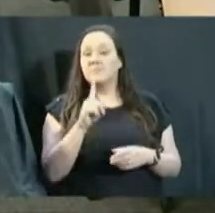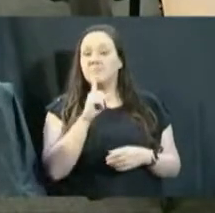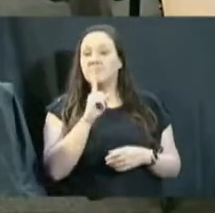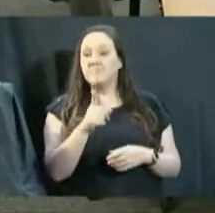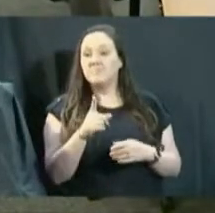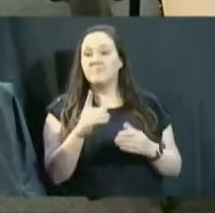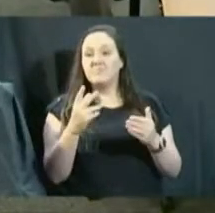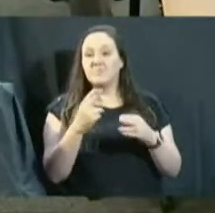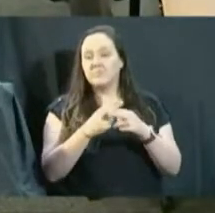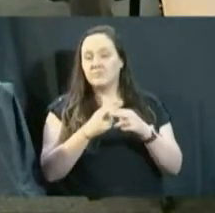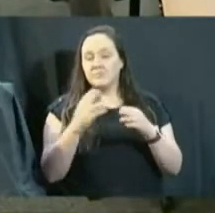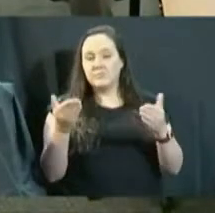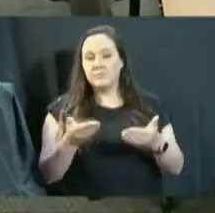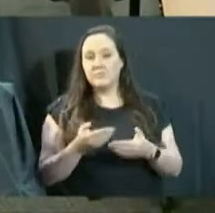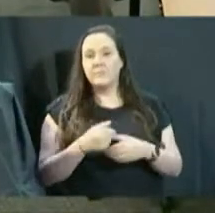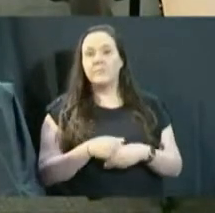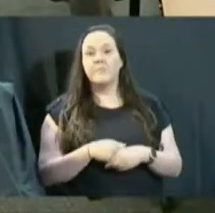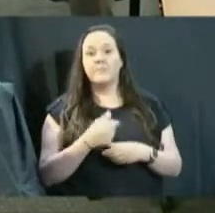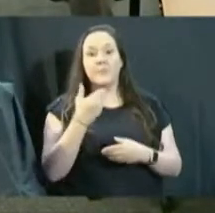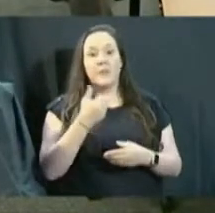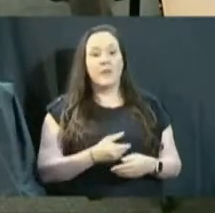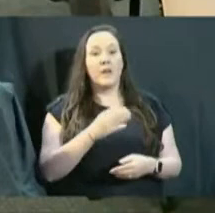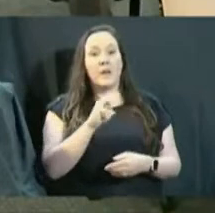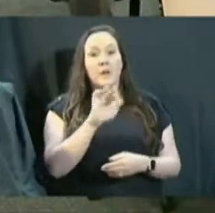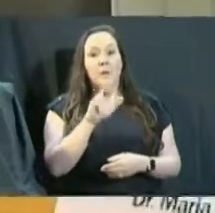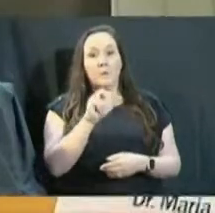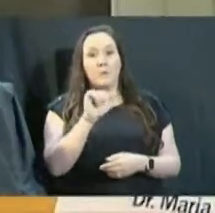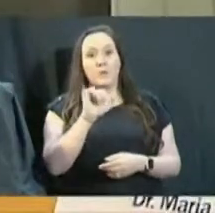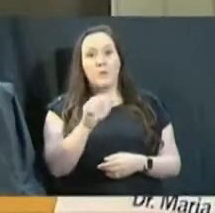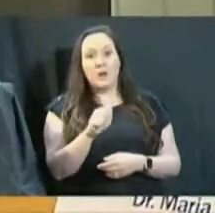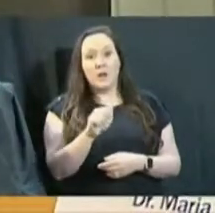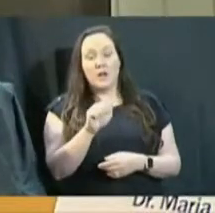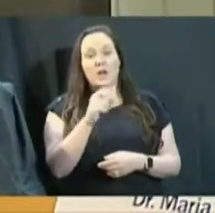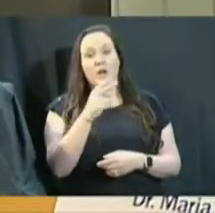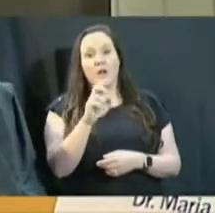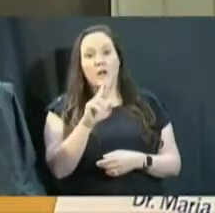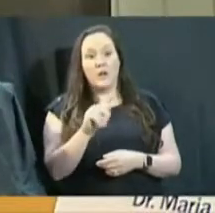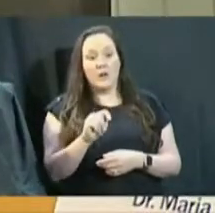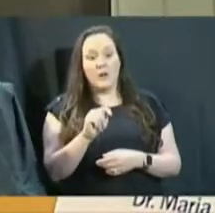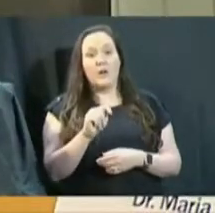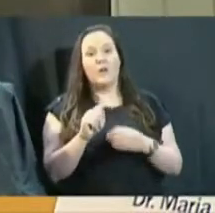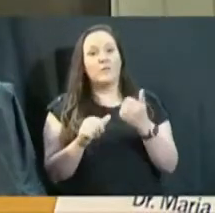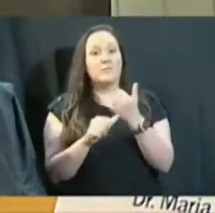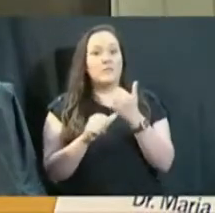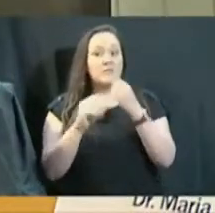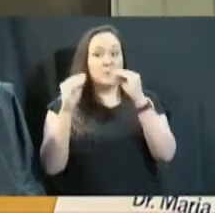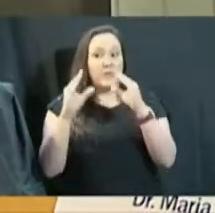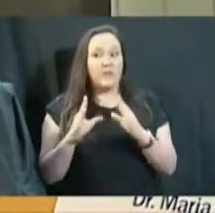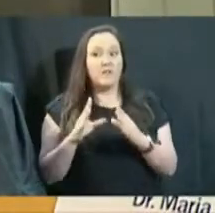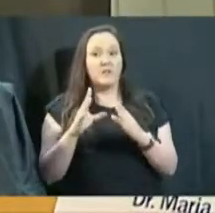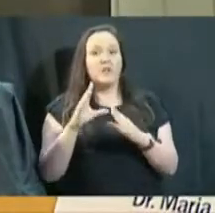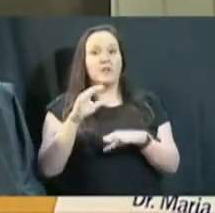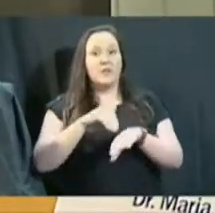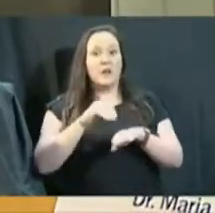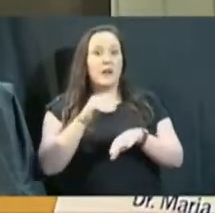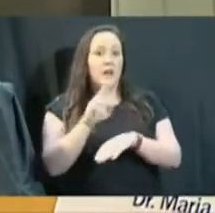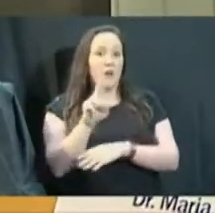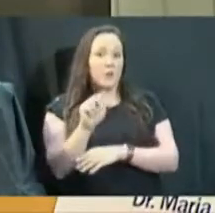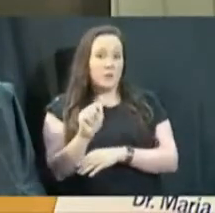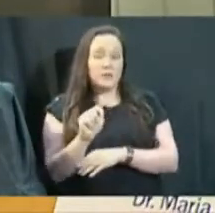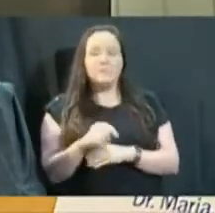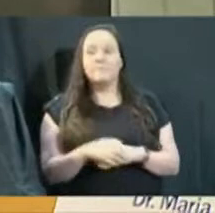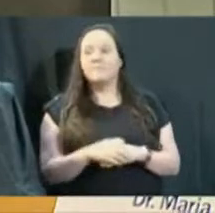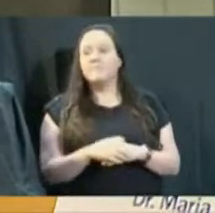Dr. Adams. Maria Hurt, Clinical Assistant Professor of Nursing at UT.